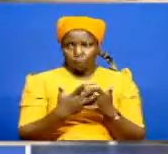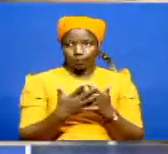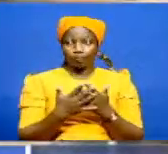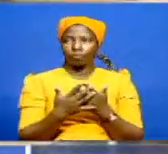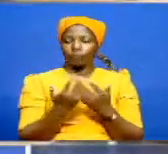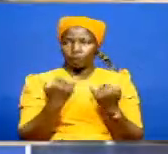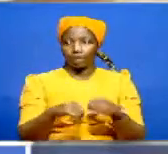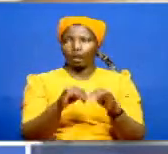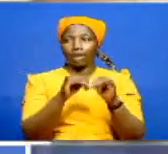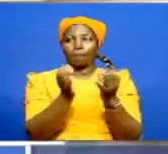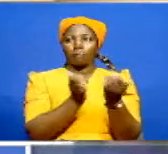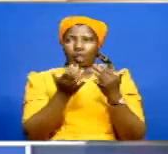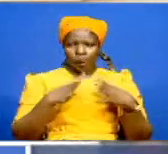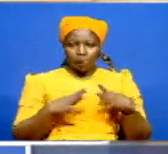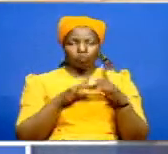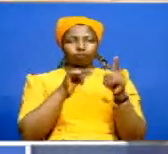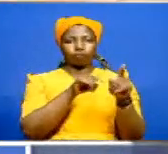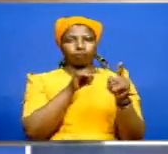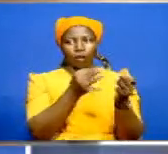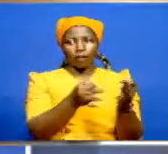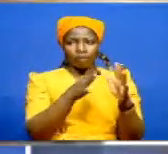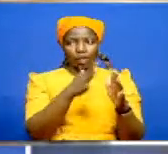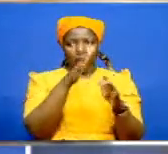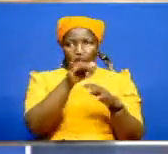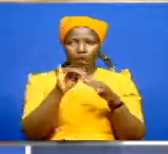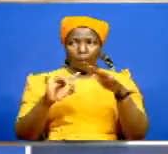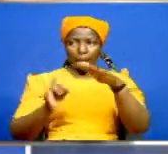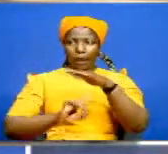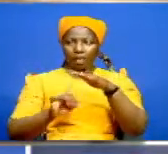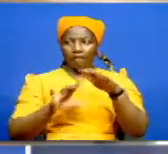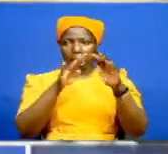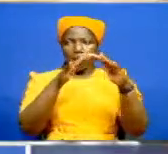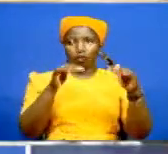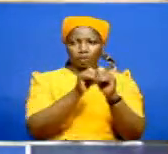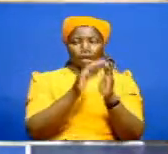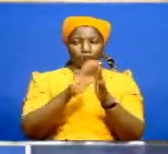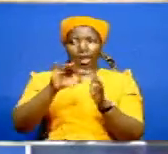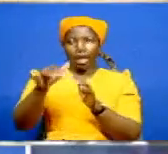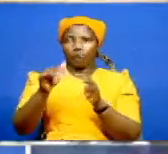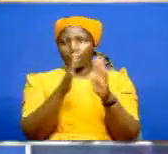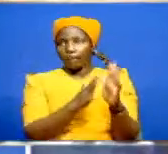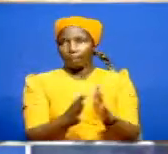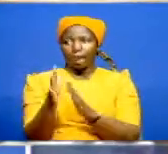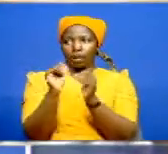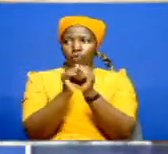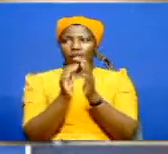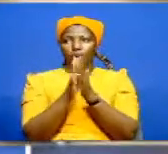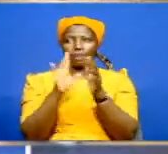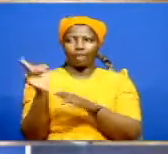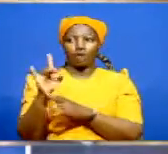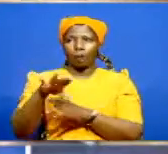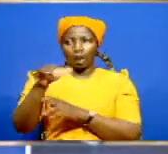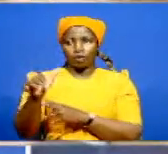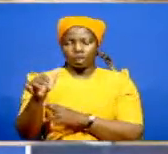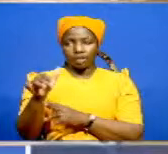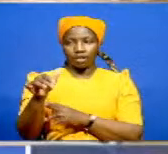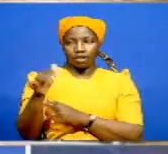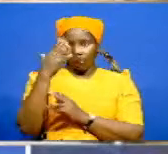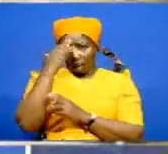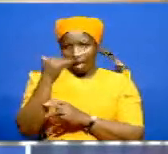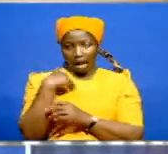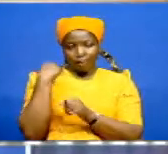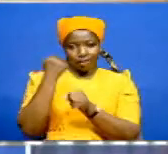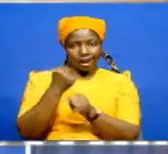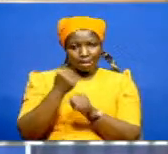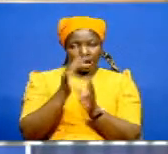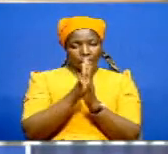traders were up in arms accusing officials from the Ministry of Housing and Urban Planning together with the Nairobi County, of colluding